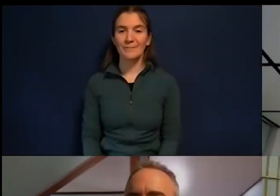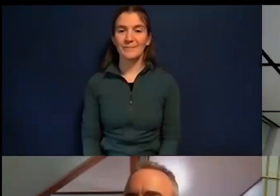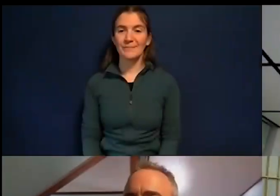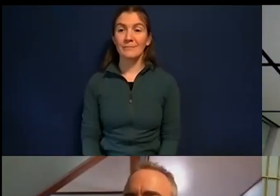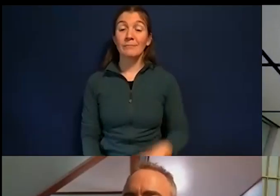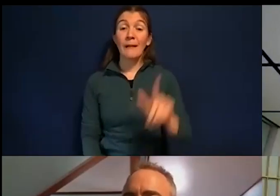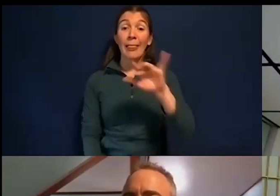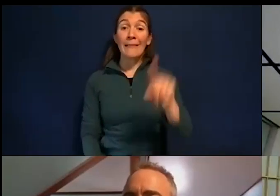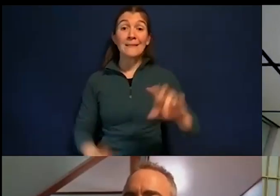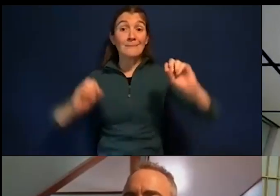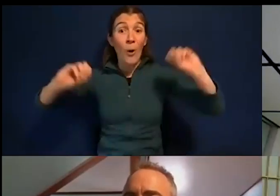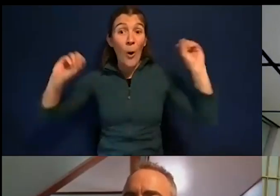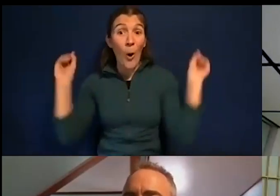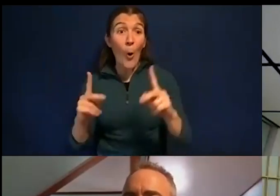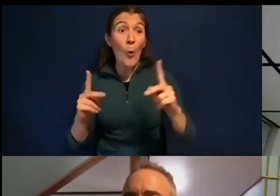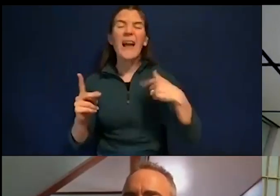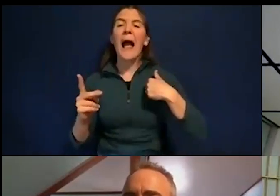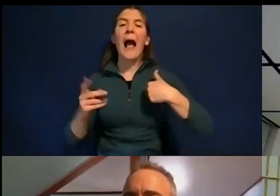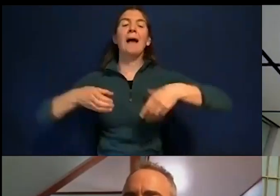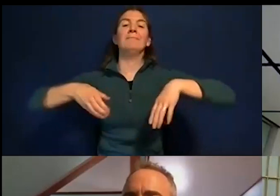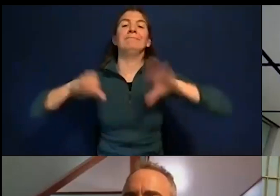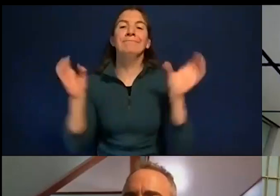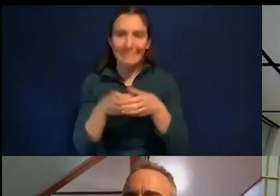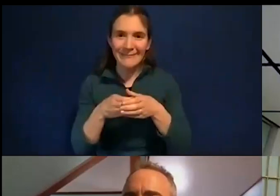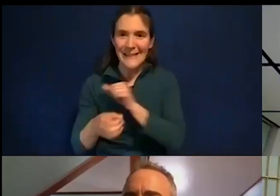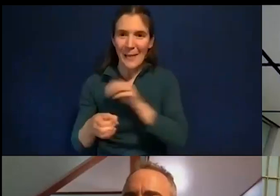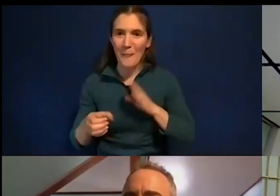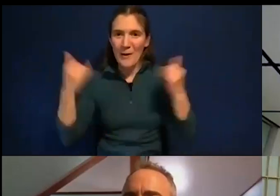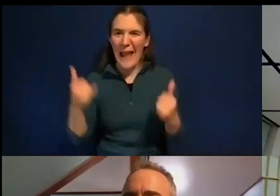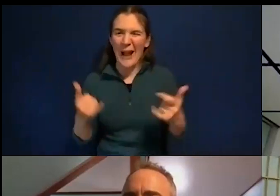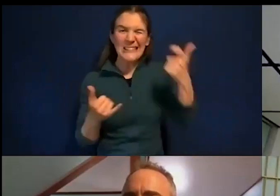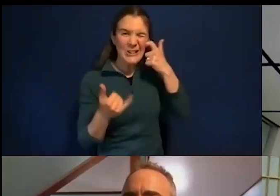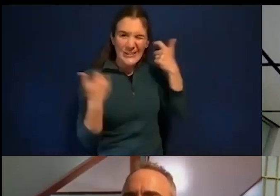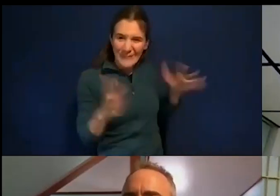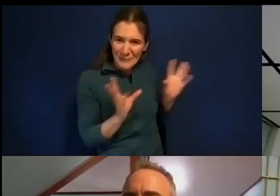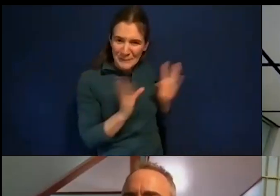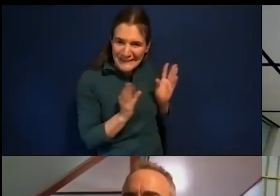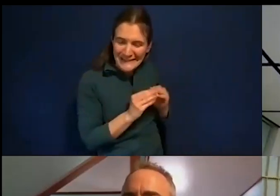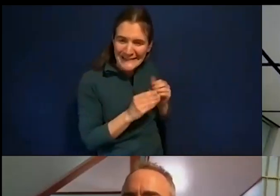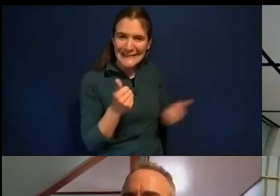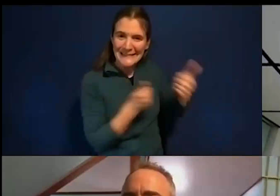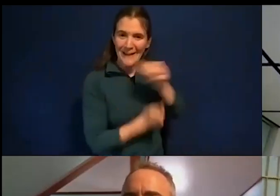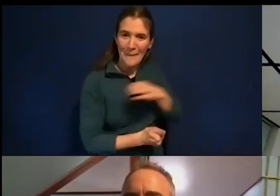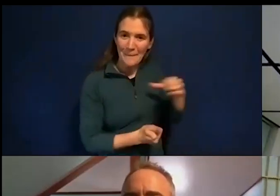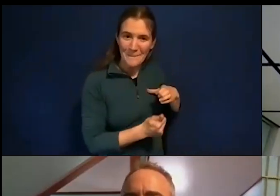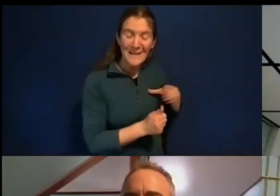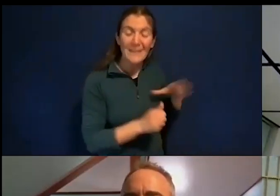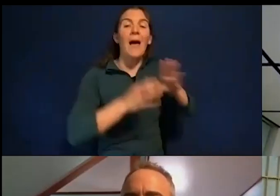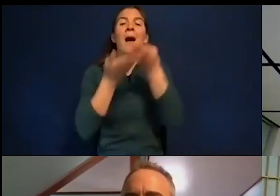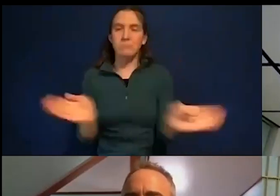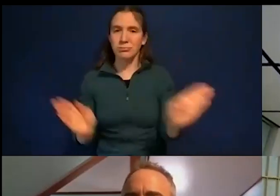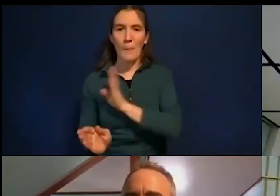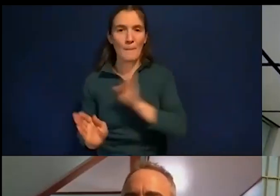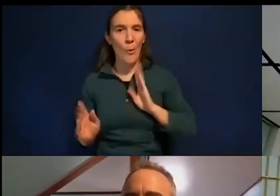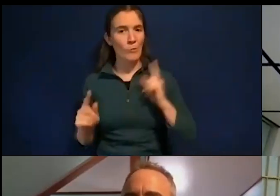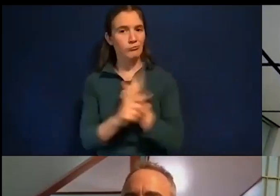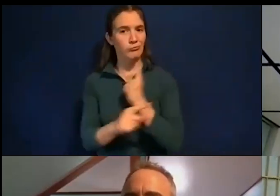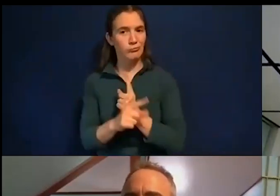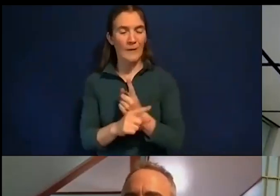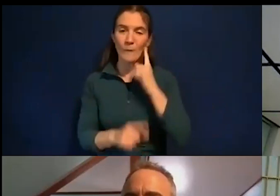Okay, I'm reconvening the Brattleboro Select Board meeting of Tuesday, May 18th,